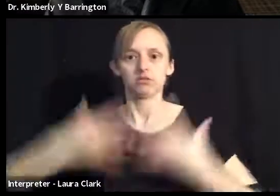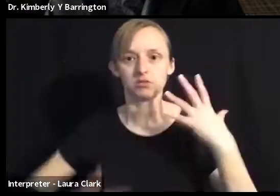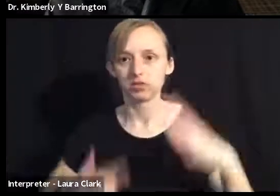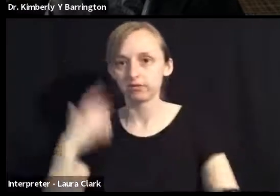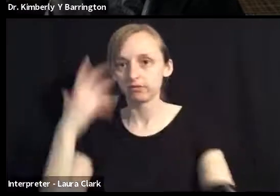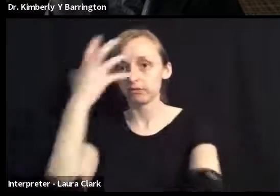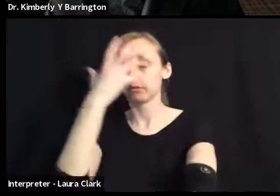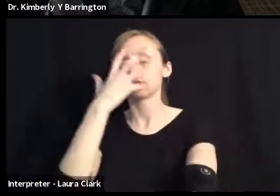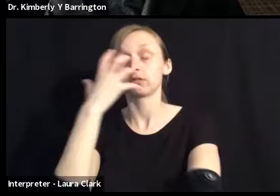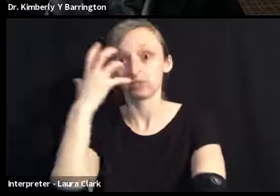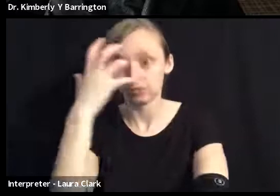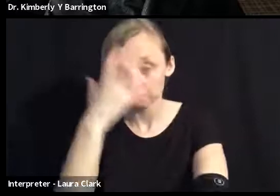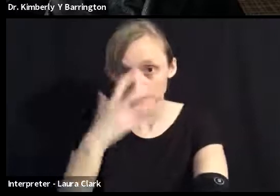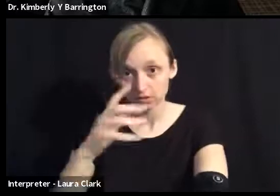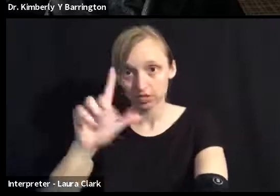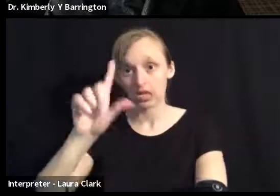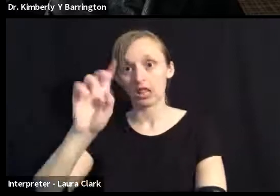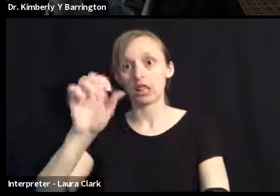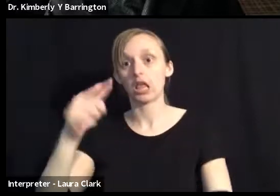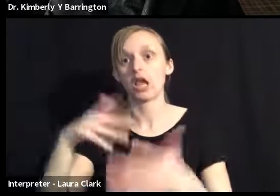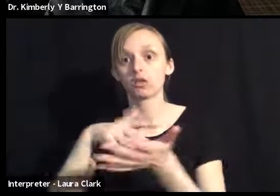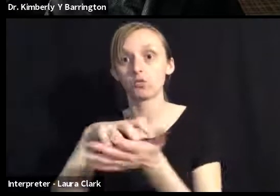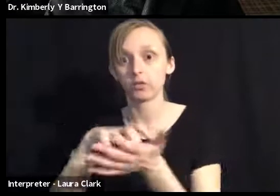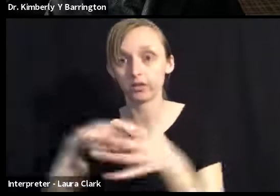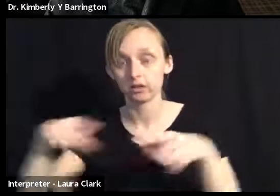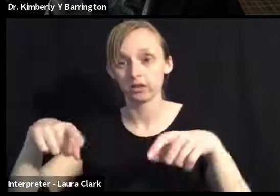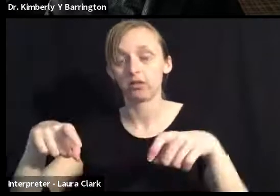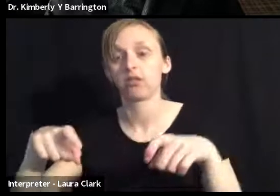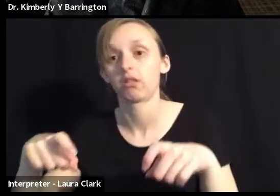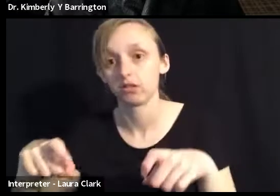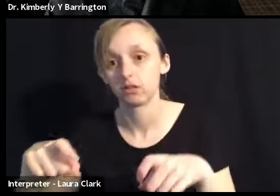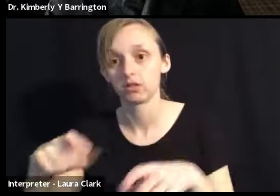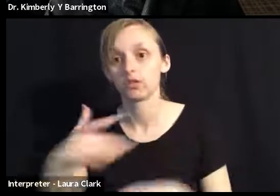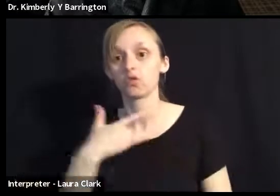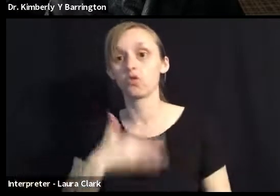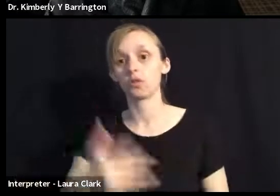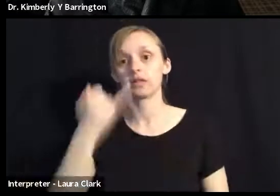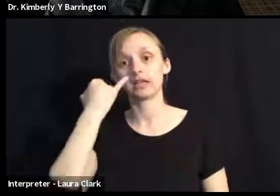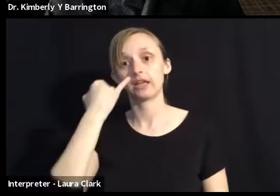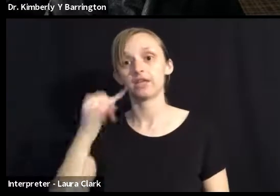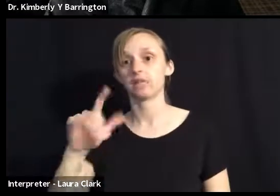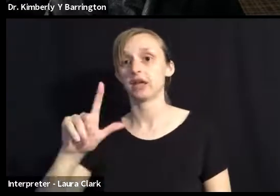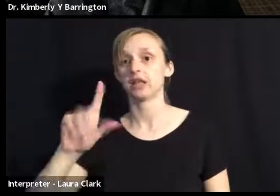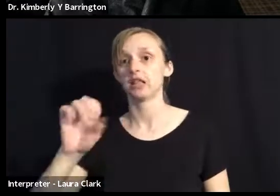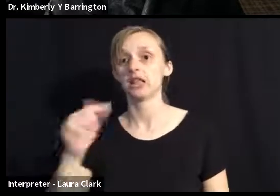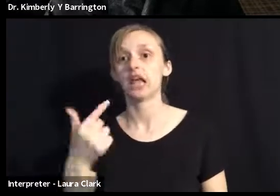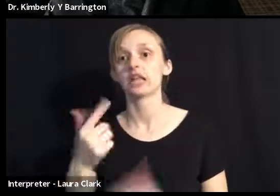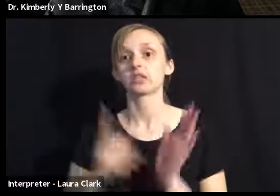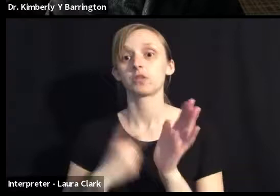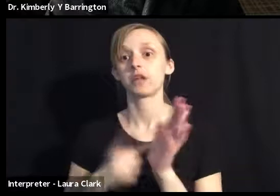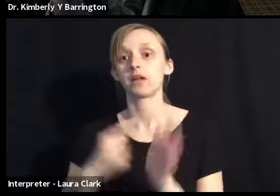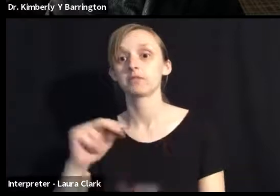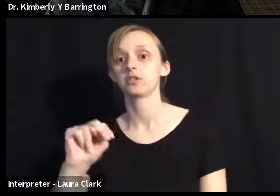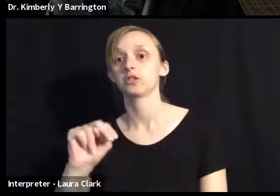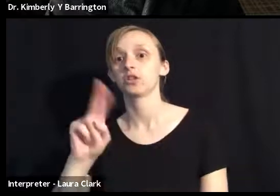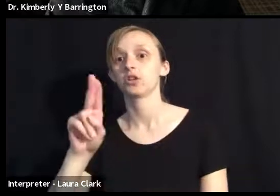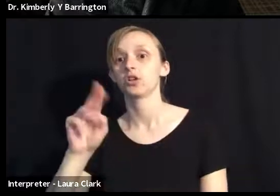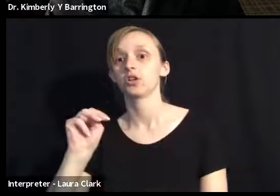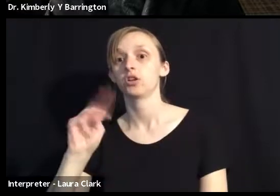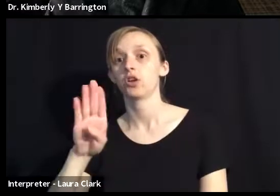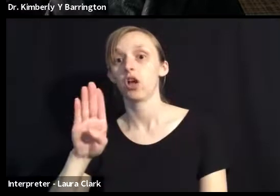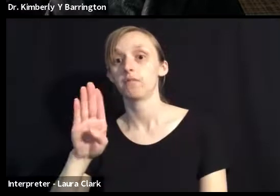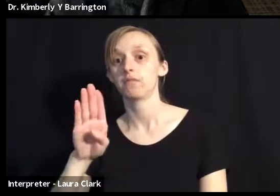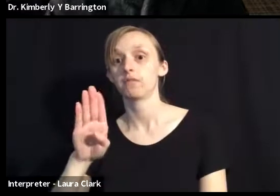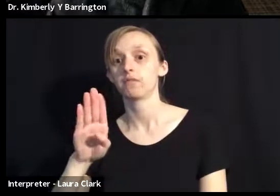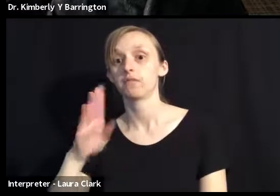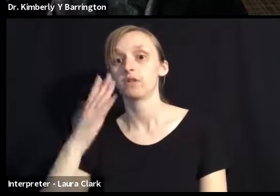My legs got weak. Now, normally, in a time where my legs were going, normally get numb due to past sicknesses that